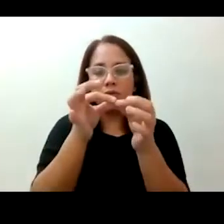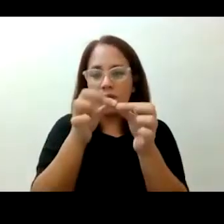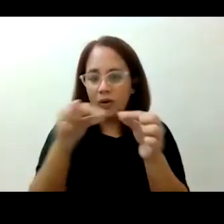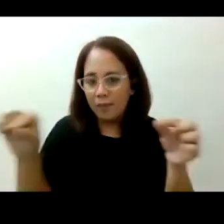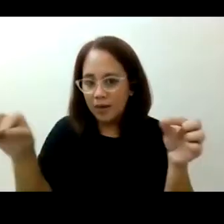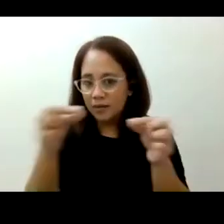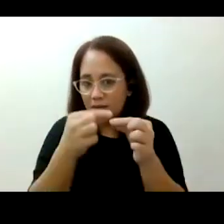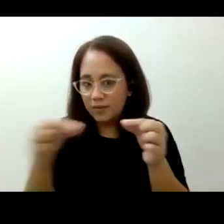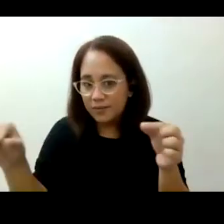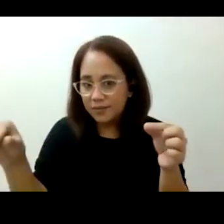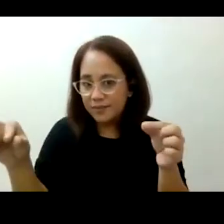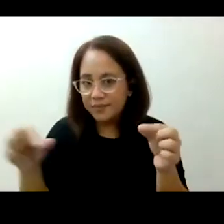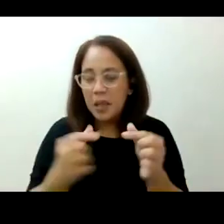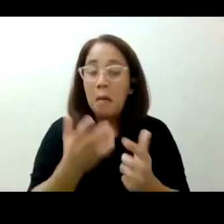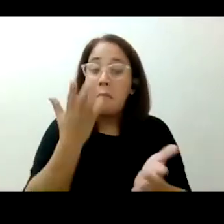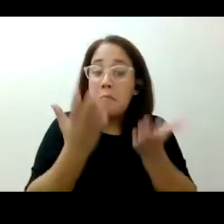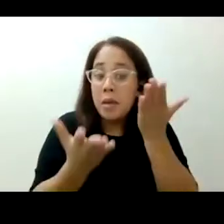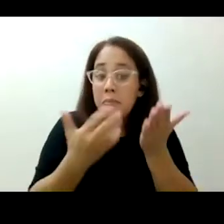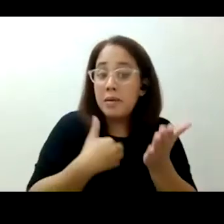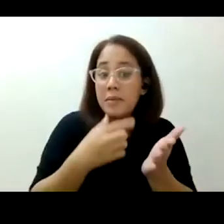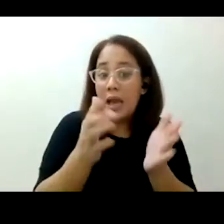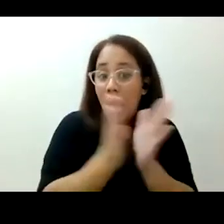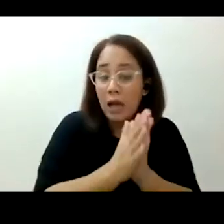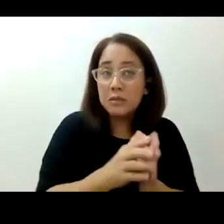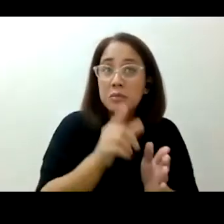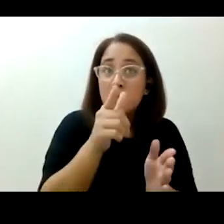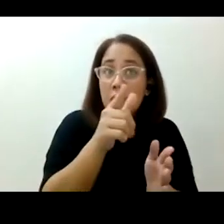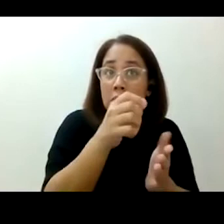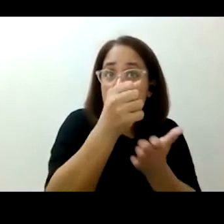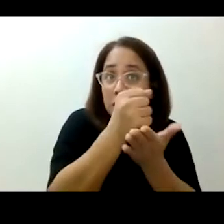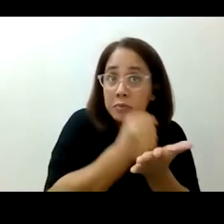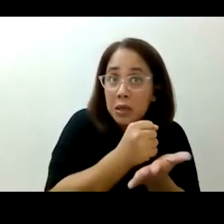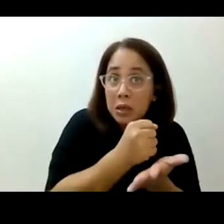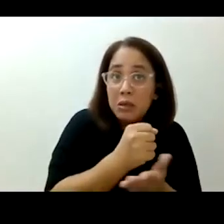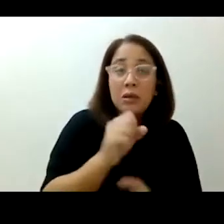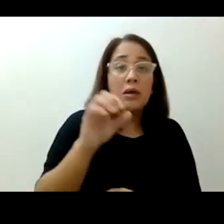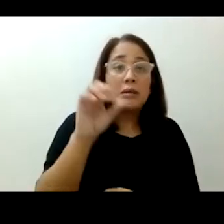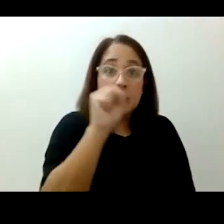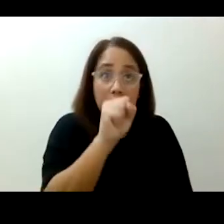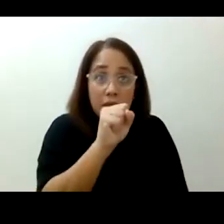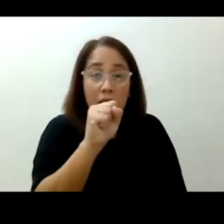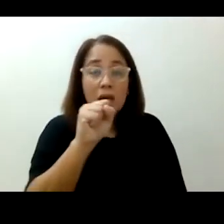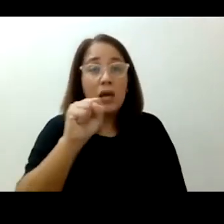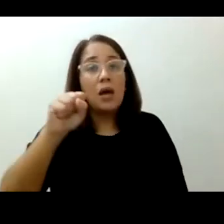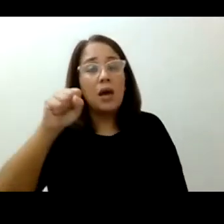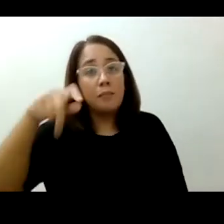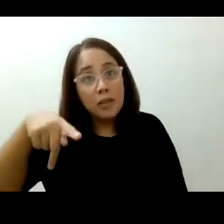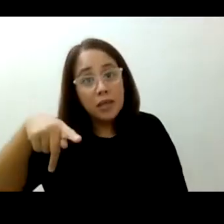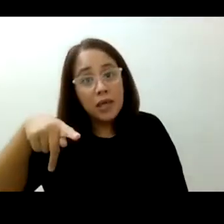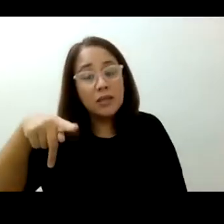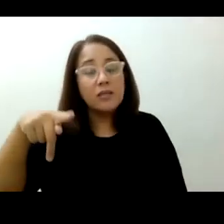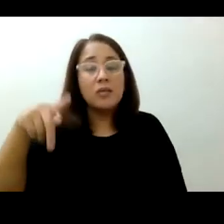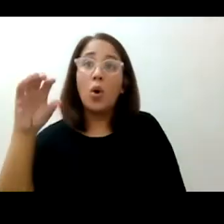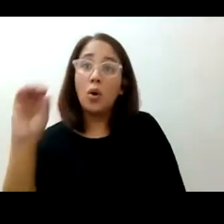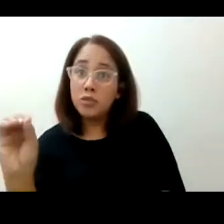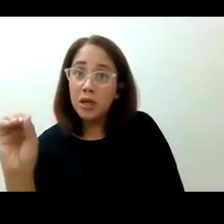I may ask you, is it a subject or a predicate or an object? Or I may ask you, is it